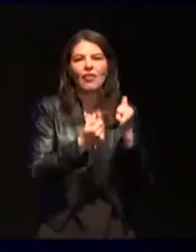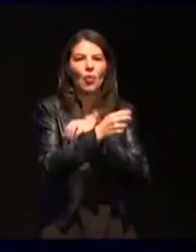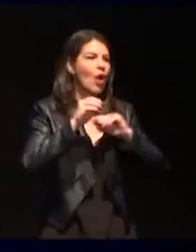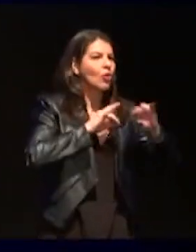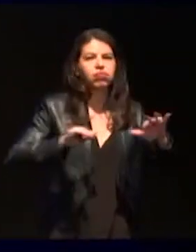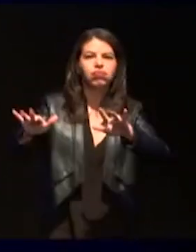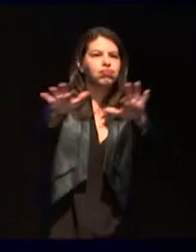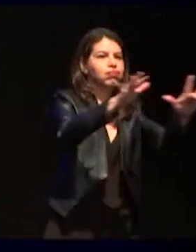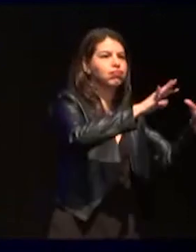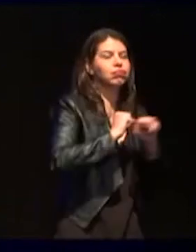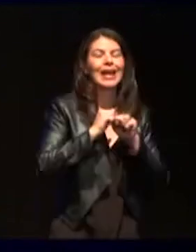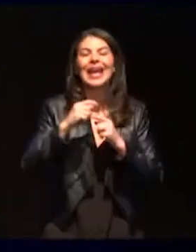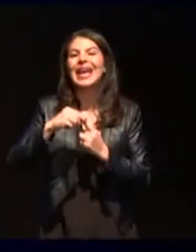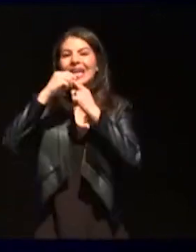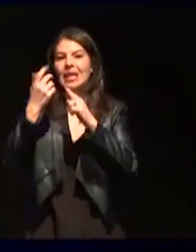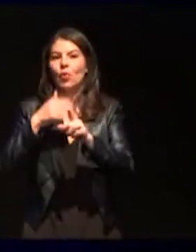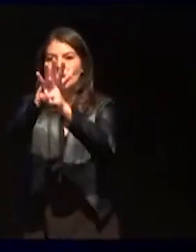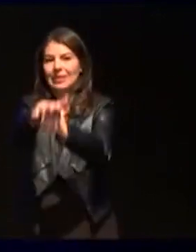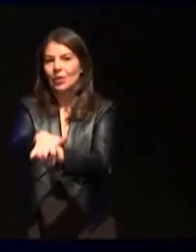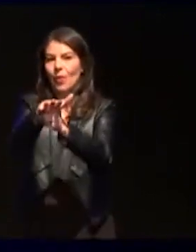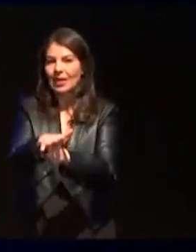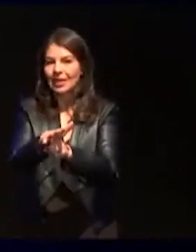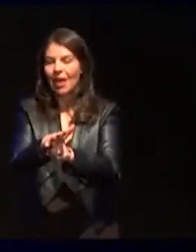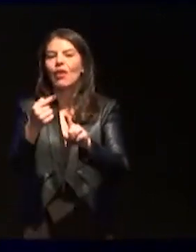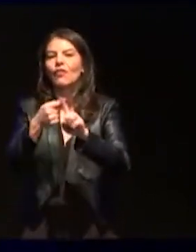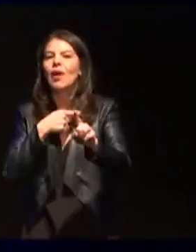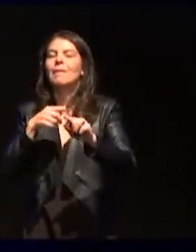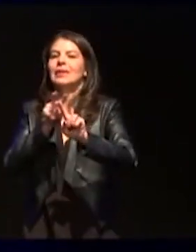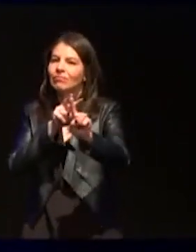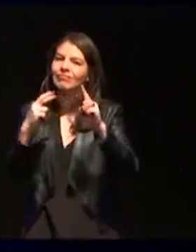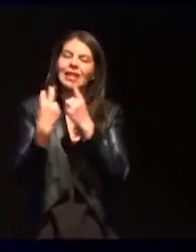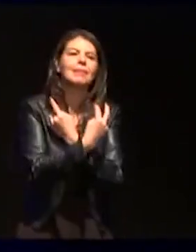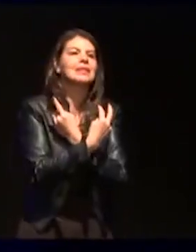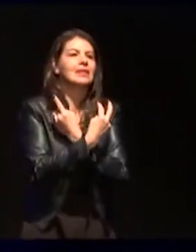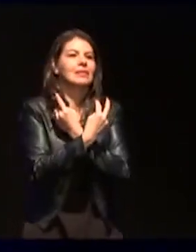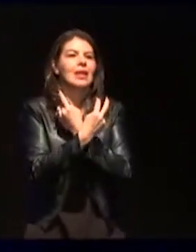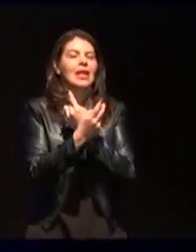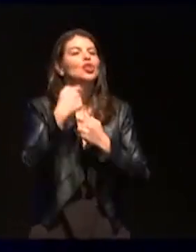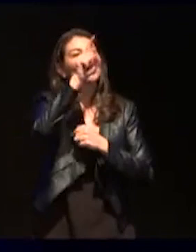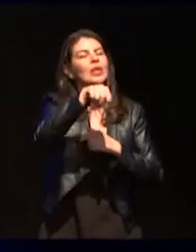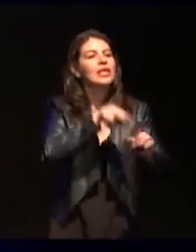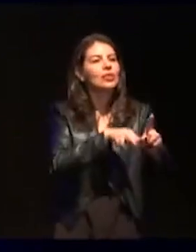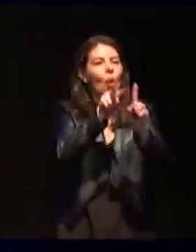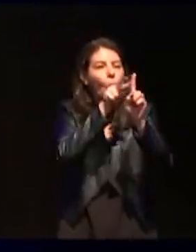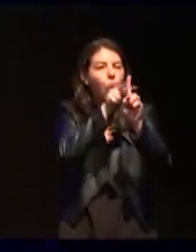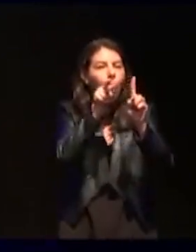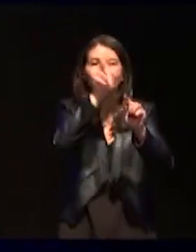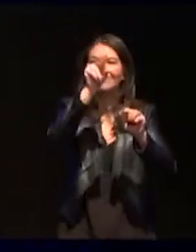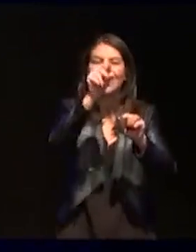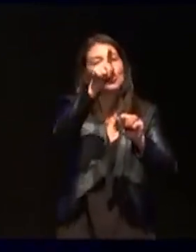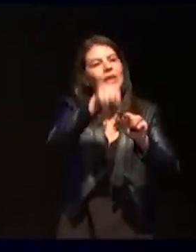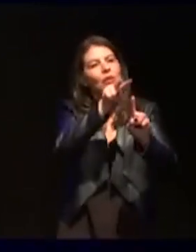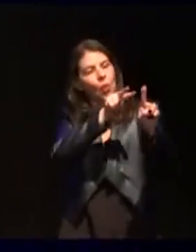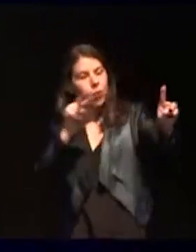everywhere except where it's being suppressed by a limited perception. So therefore, you have to open up your perception and receive the blessings of the Holy Spirit.